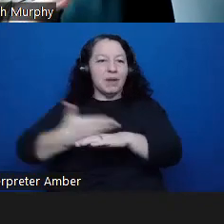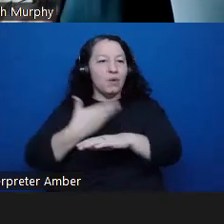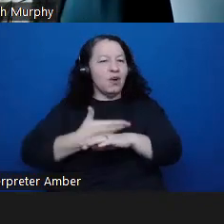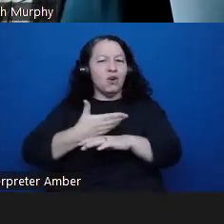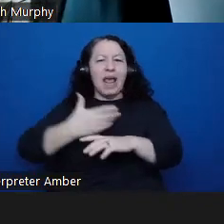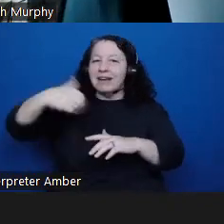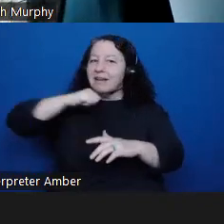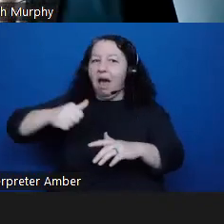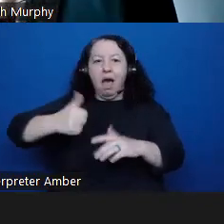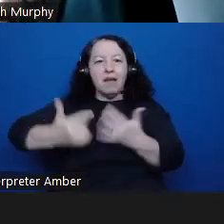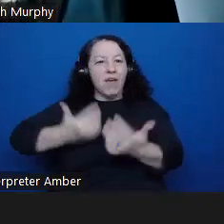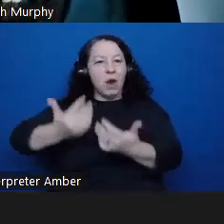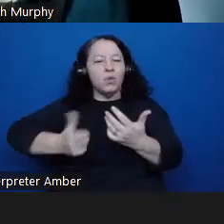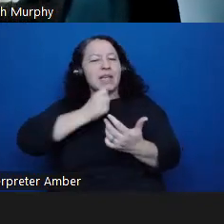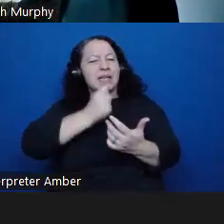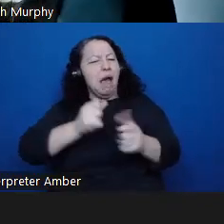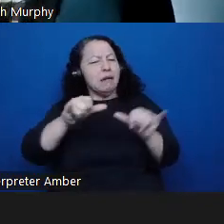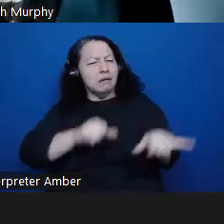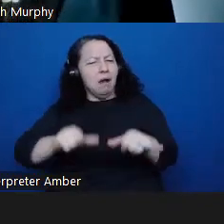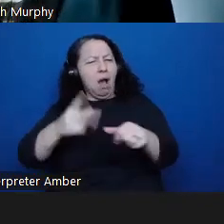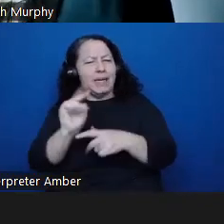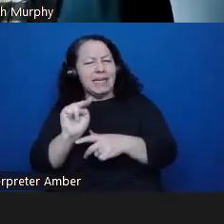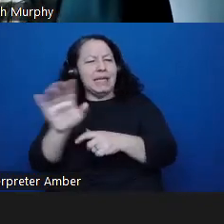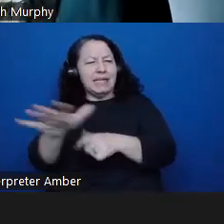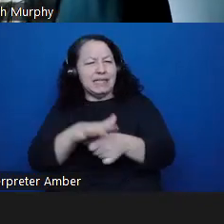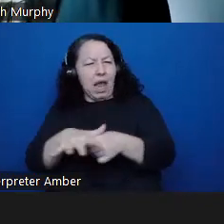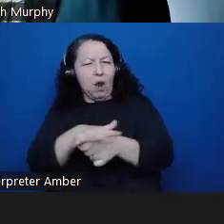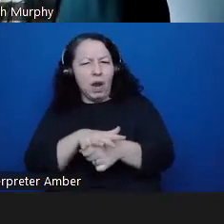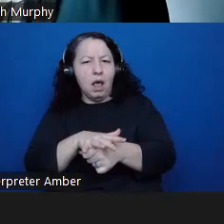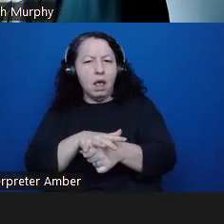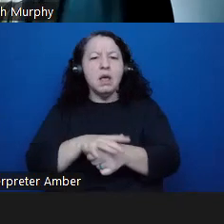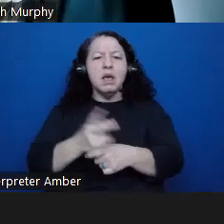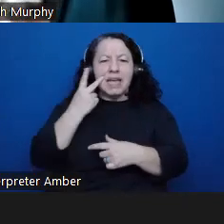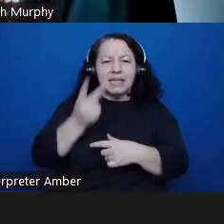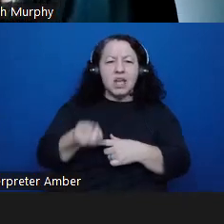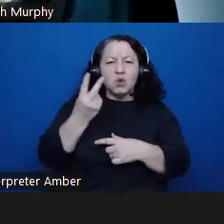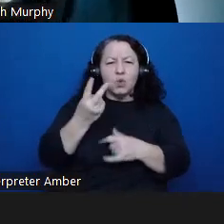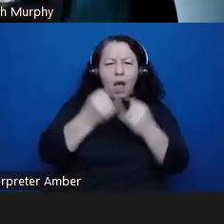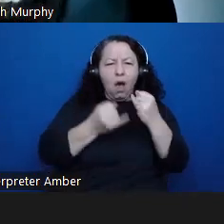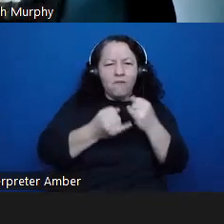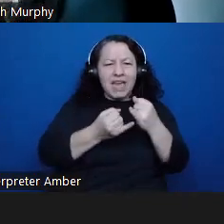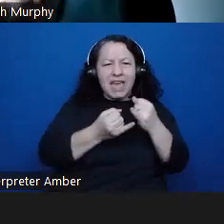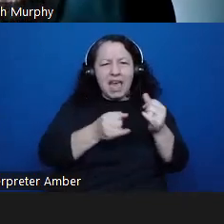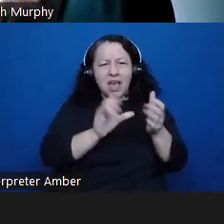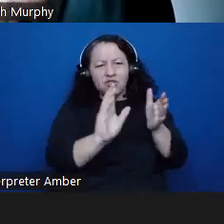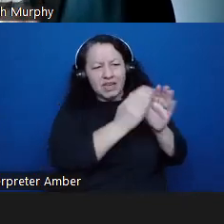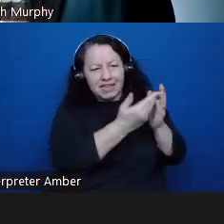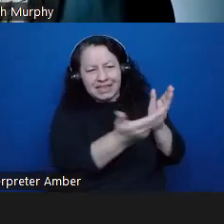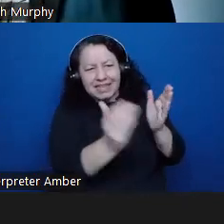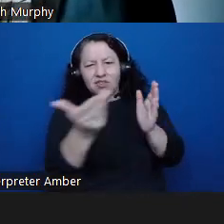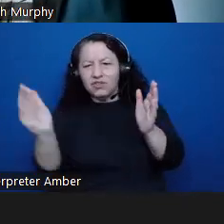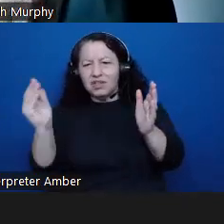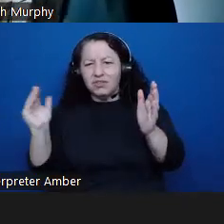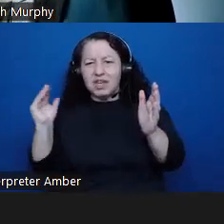even in the area. In 12 wedge-shaped niches cut into the wall of the kiln were placed 12 disarticulated